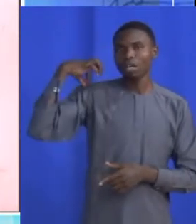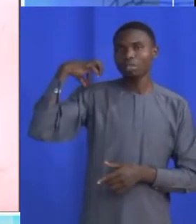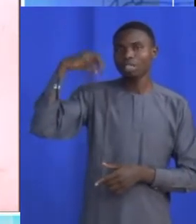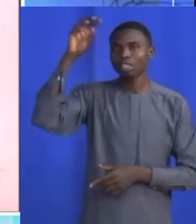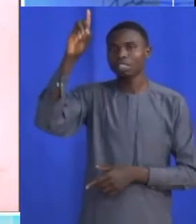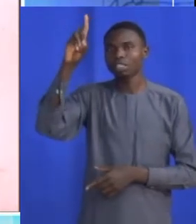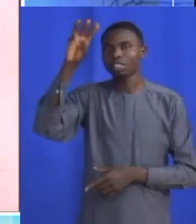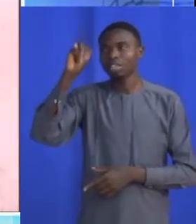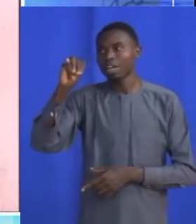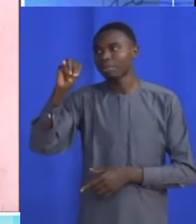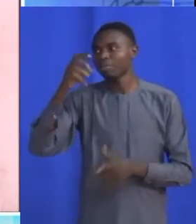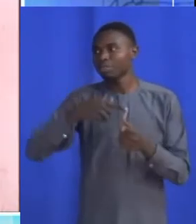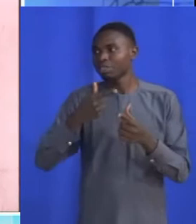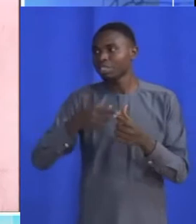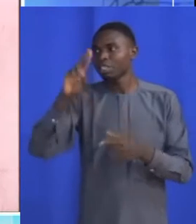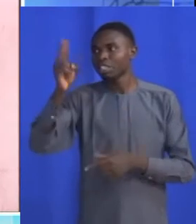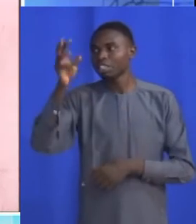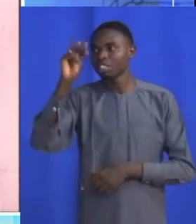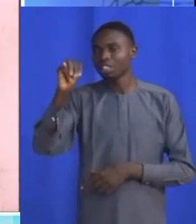What do you mean by that? Yes.